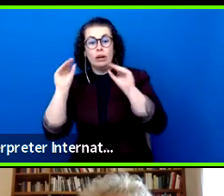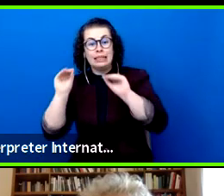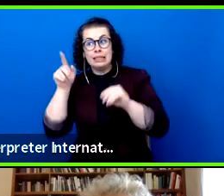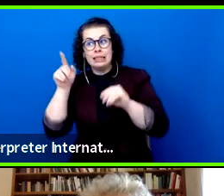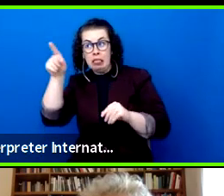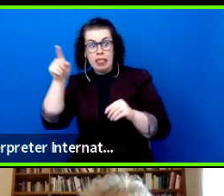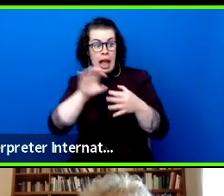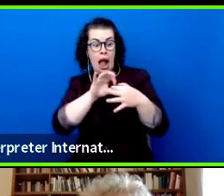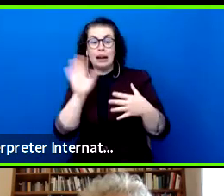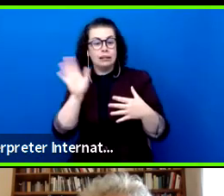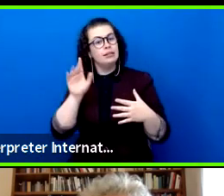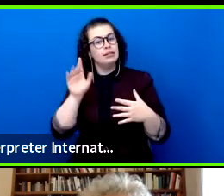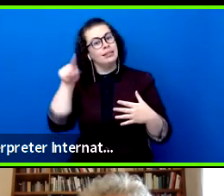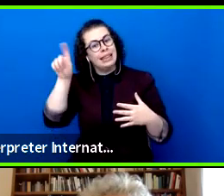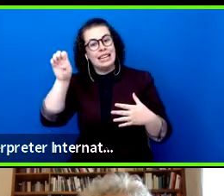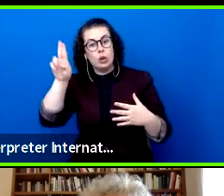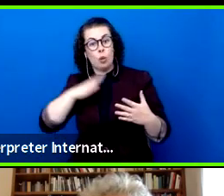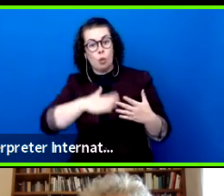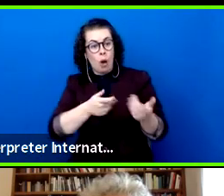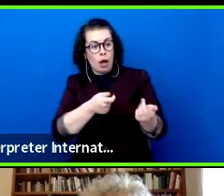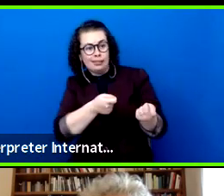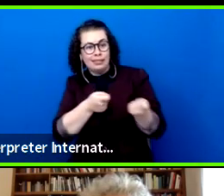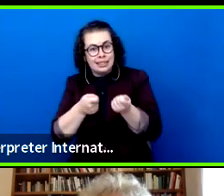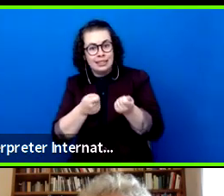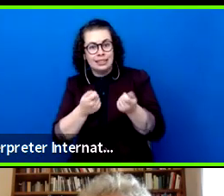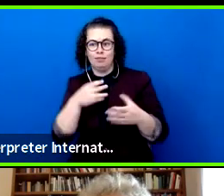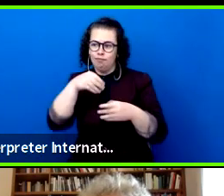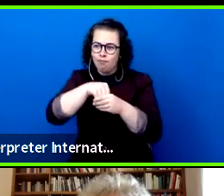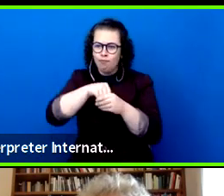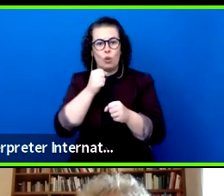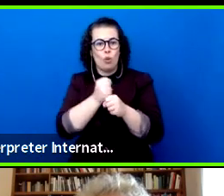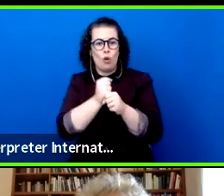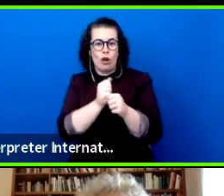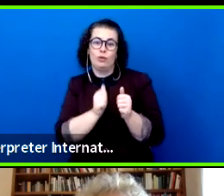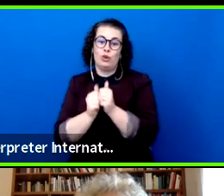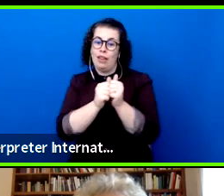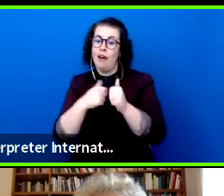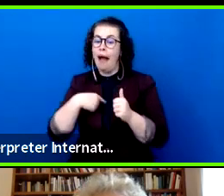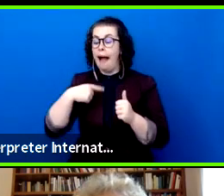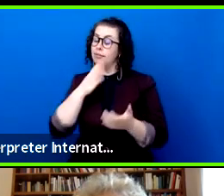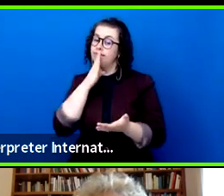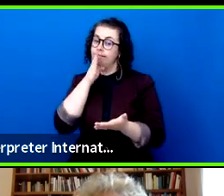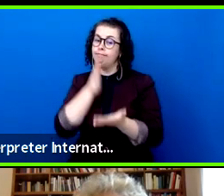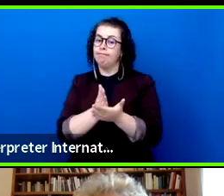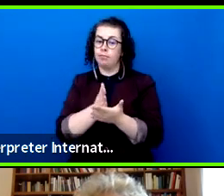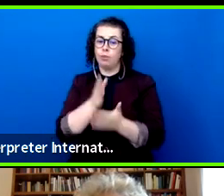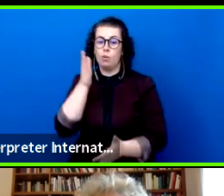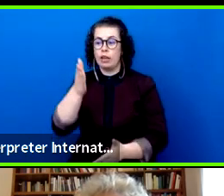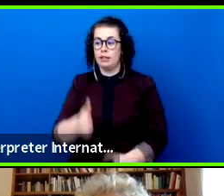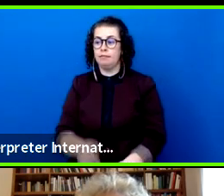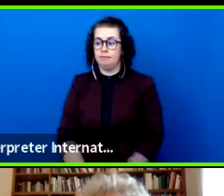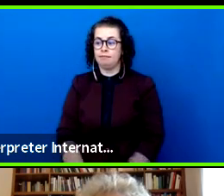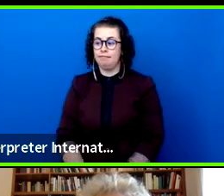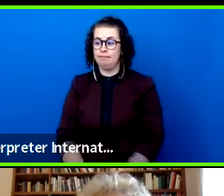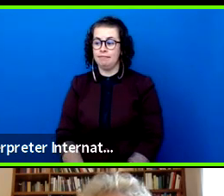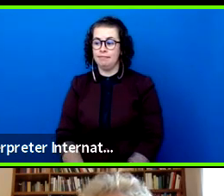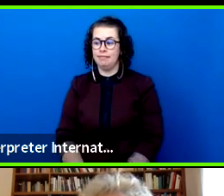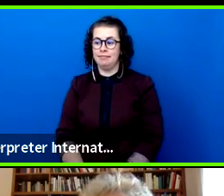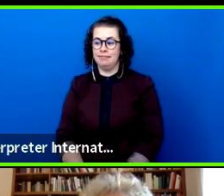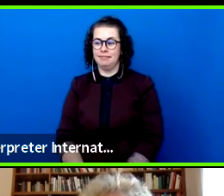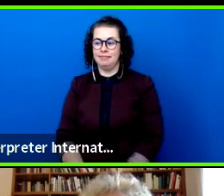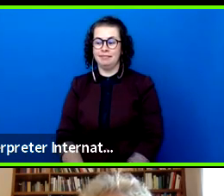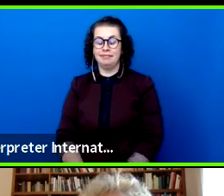with our colleagues in the United Kingdom. I feel certain of that. We have lots of things coming in, good